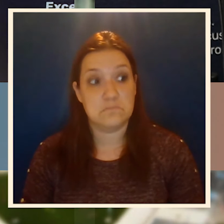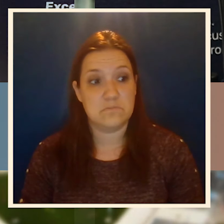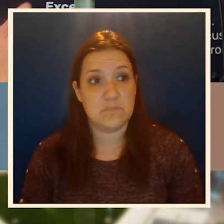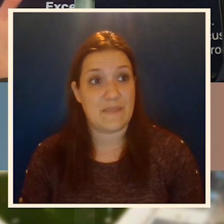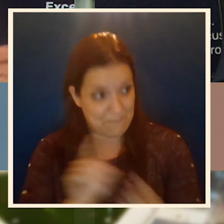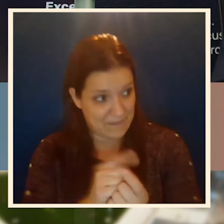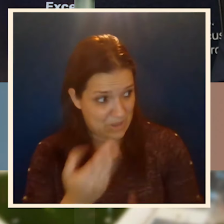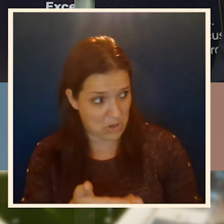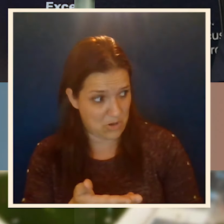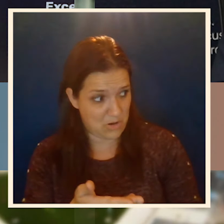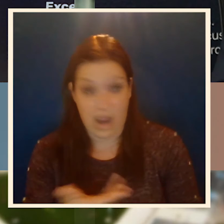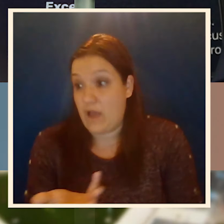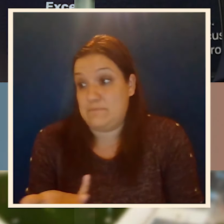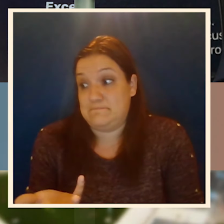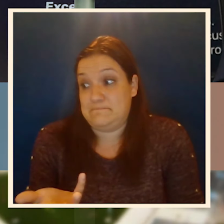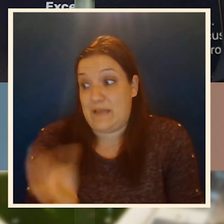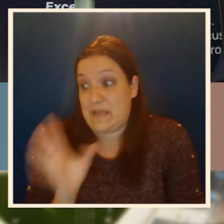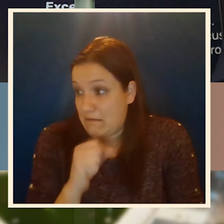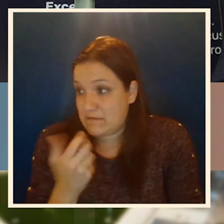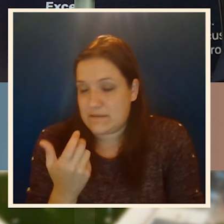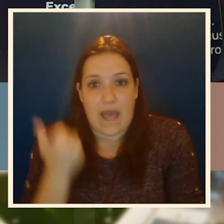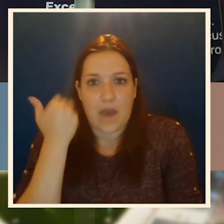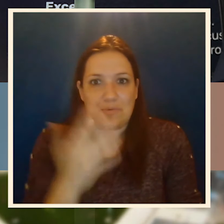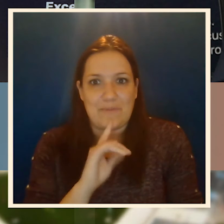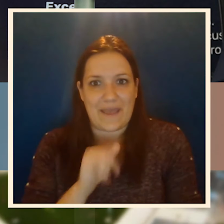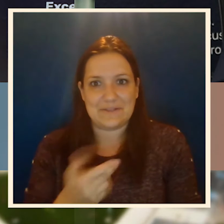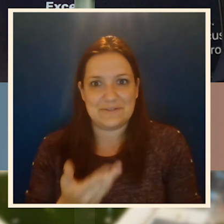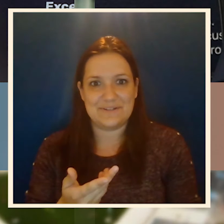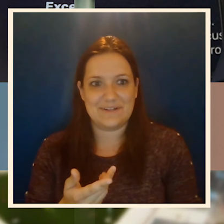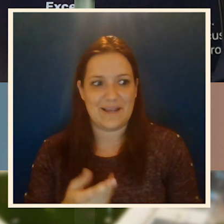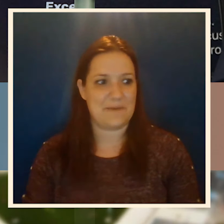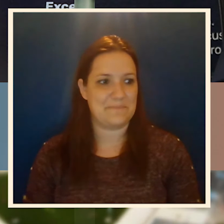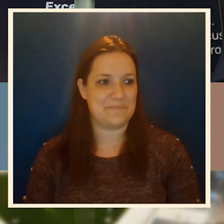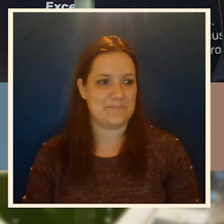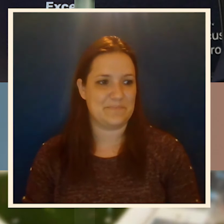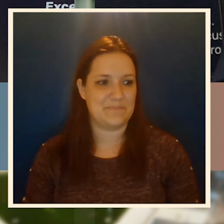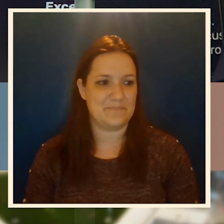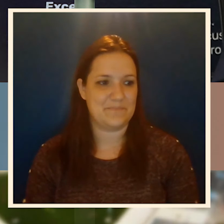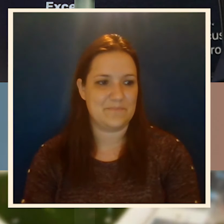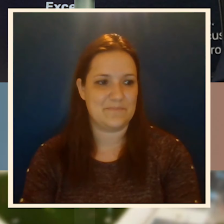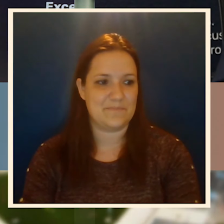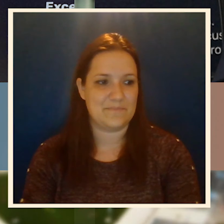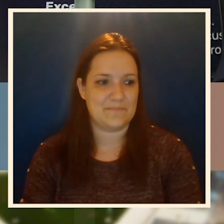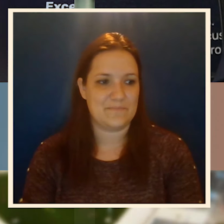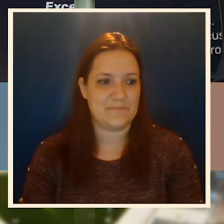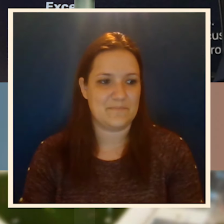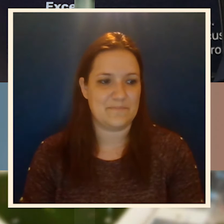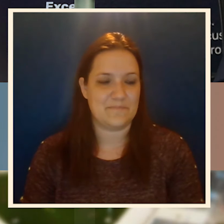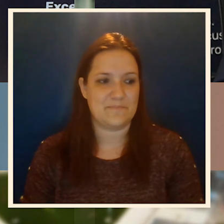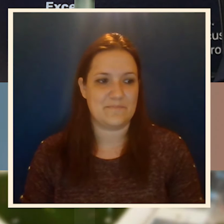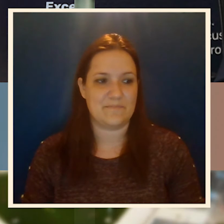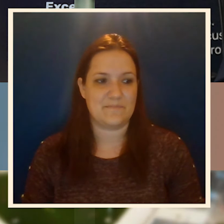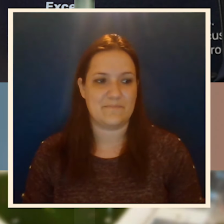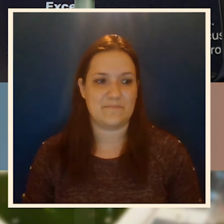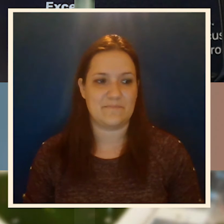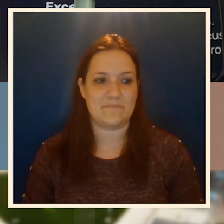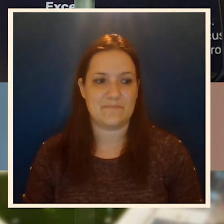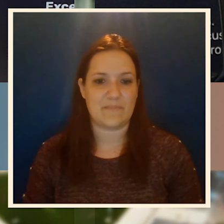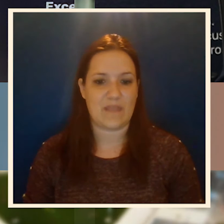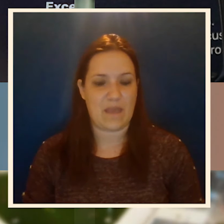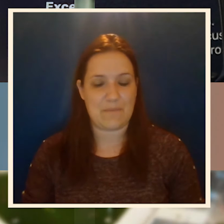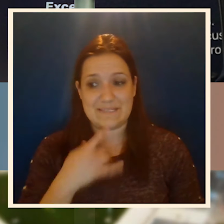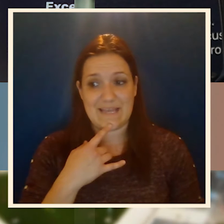huh? I guess. I don't know the answer to that. I'm gonna go out on a limb and say